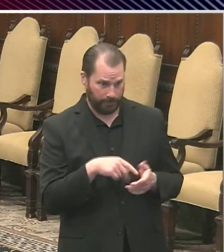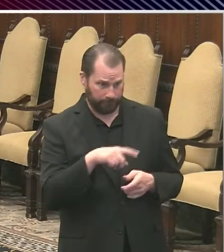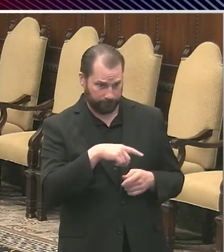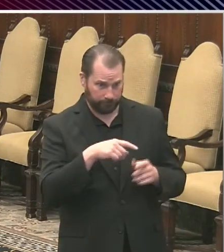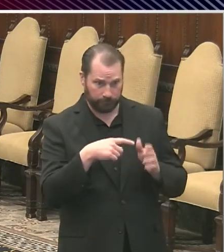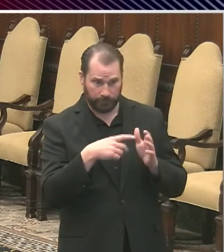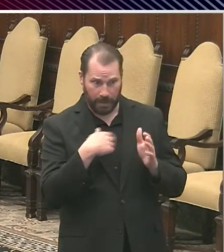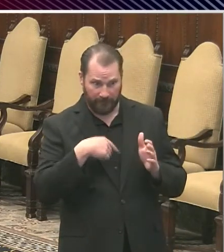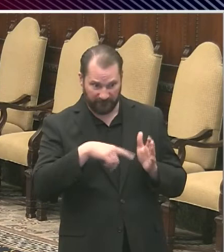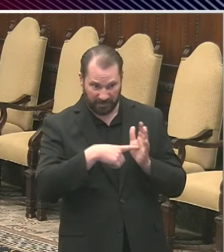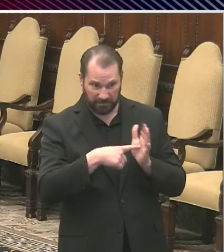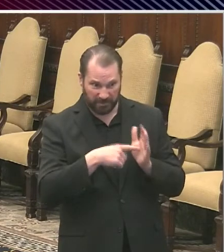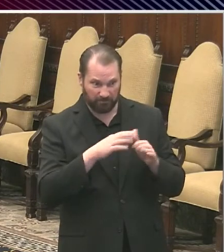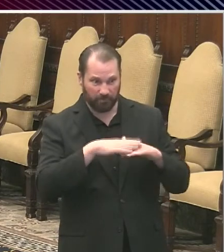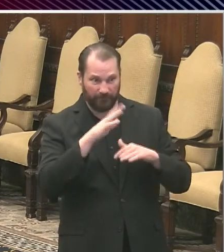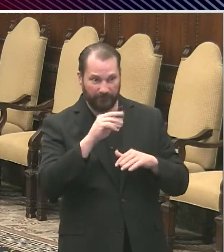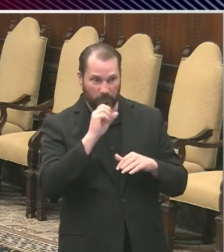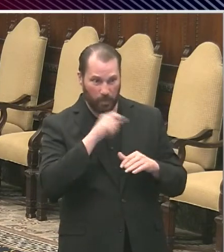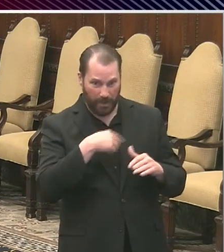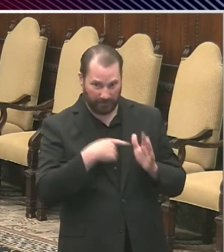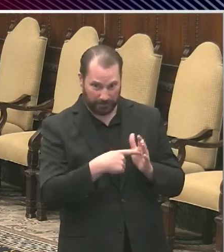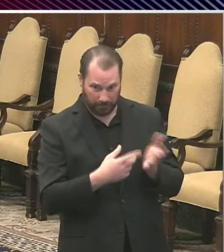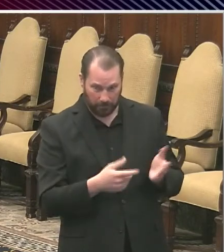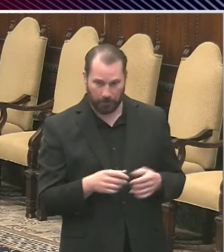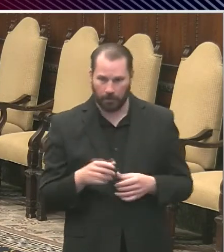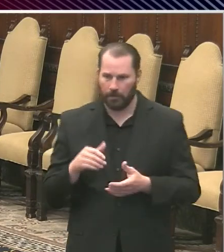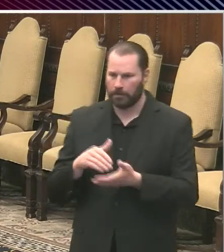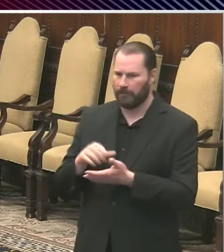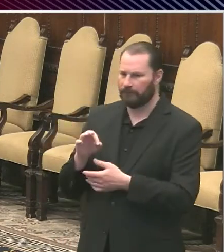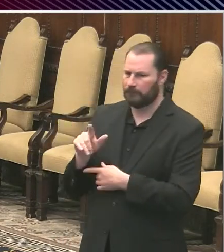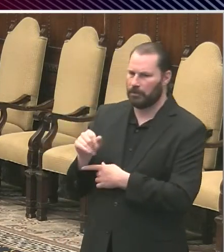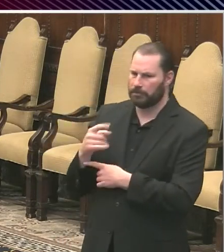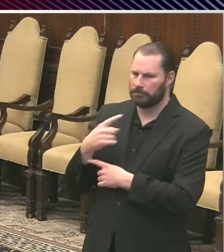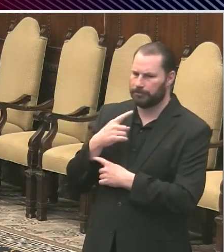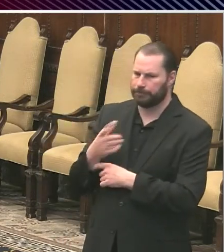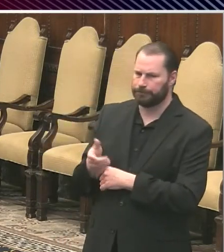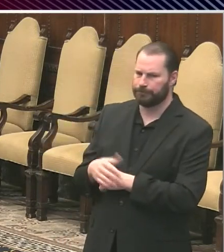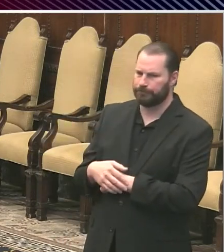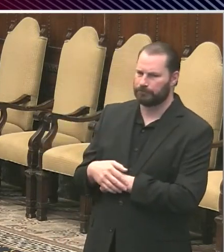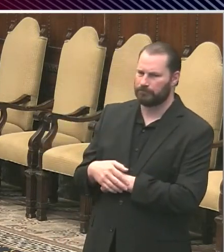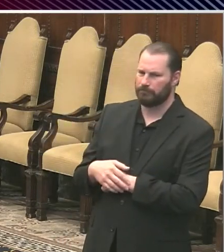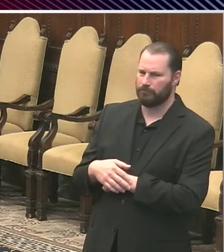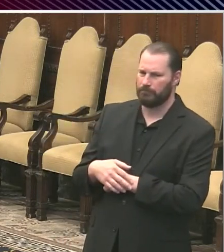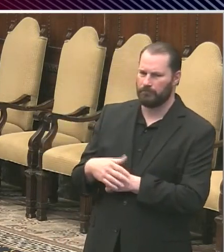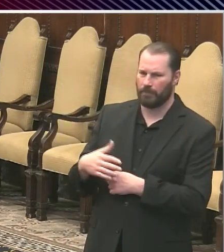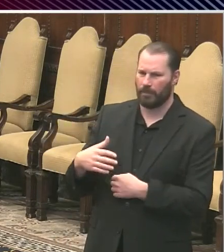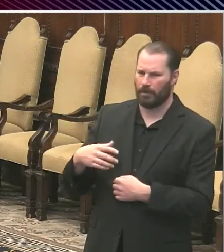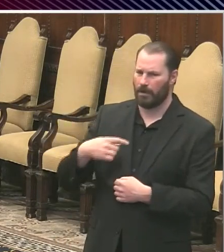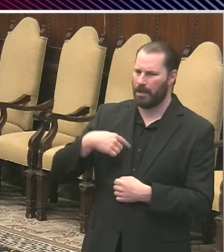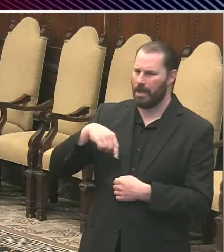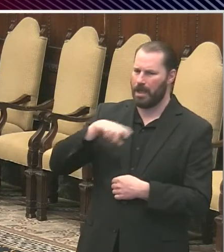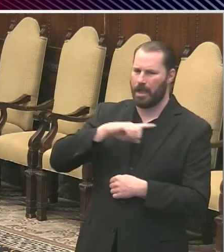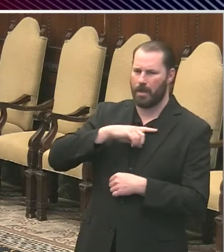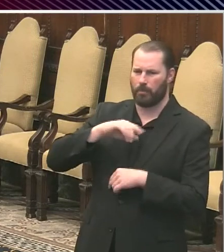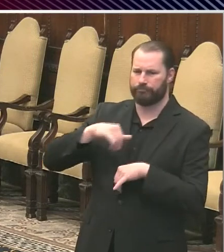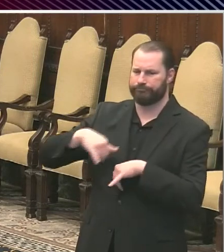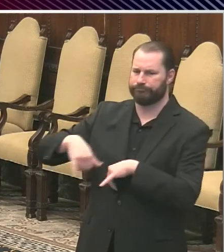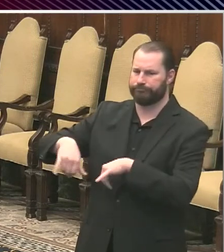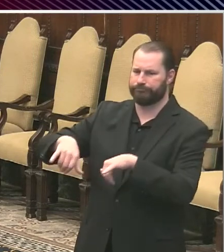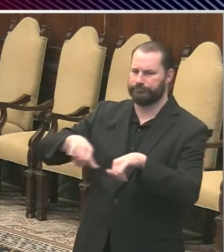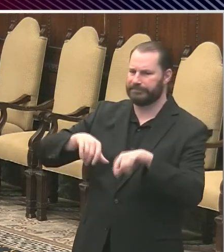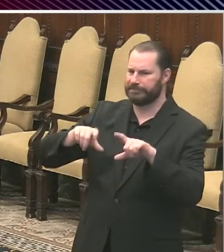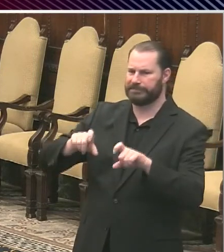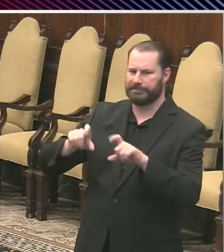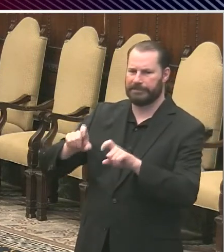So let me jump in on that and say that our standard for who we are testing in the community is a different standard for who we test in a congregate setting like